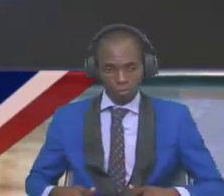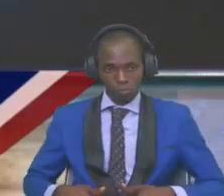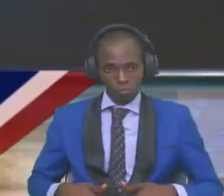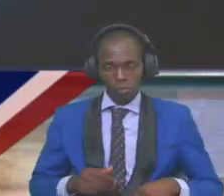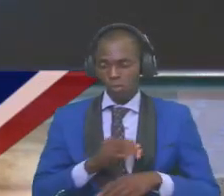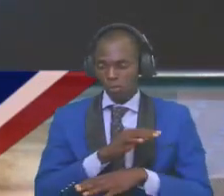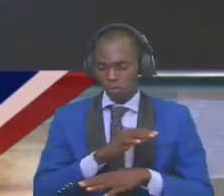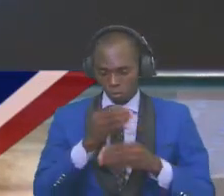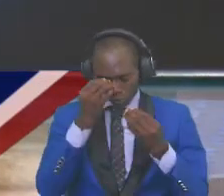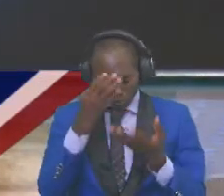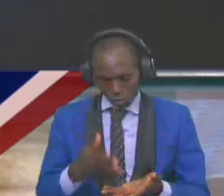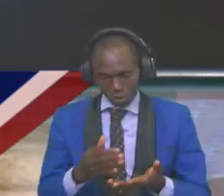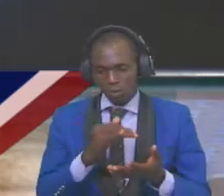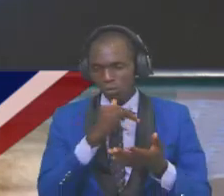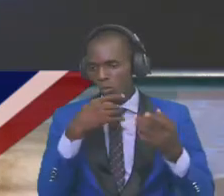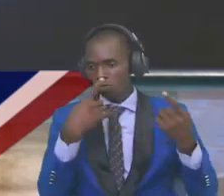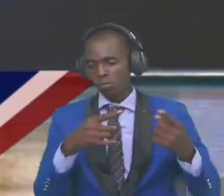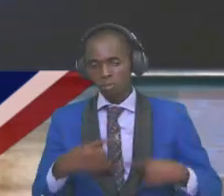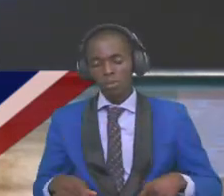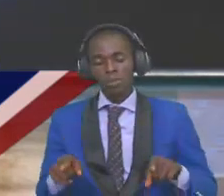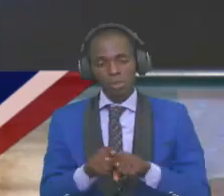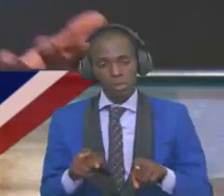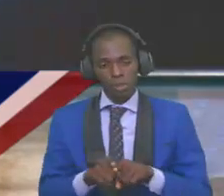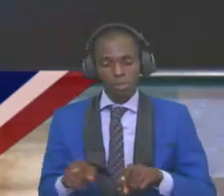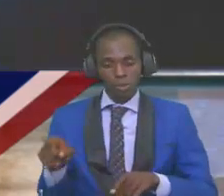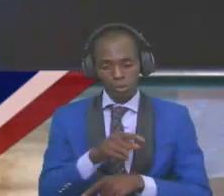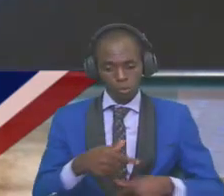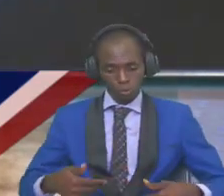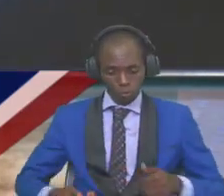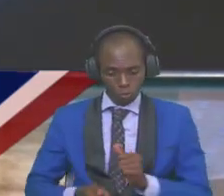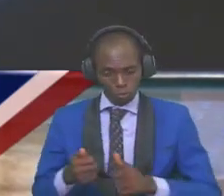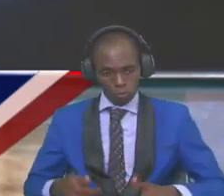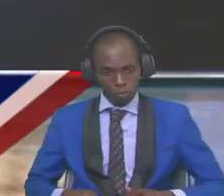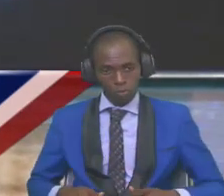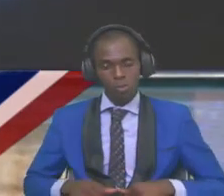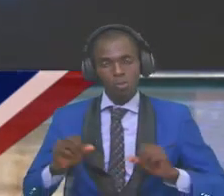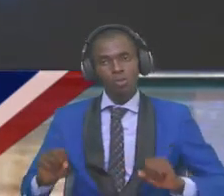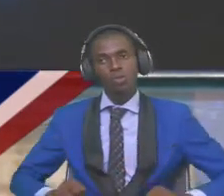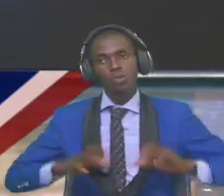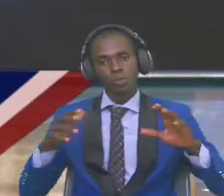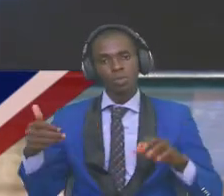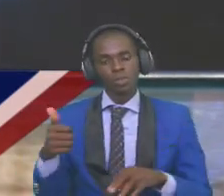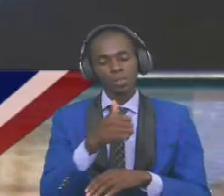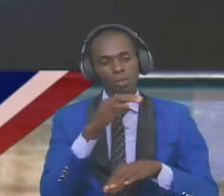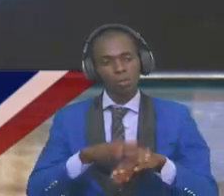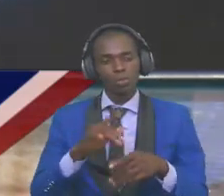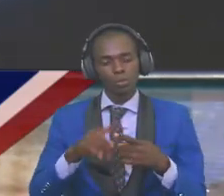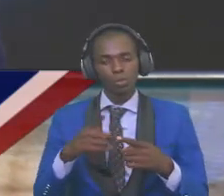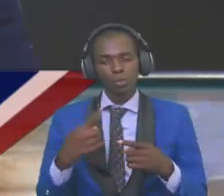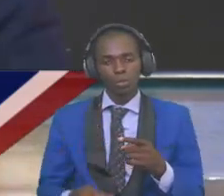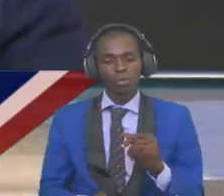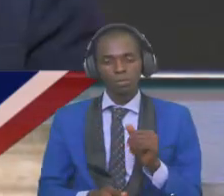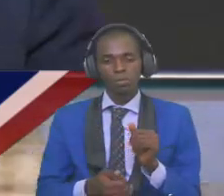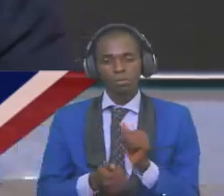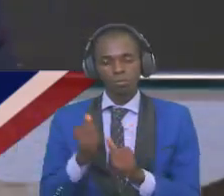don't contradict. Likewise ye younger, submit yourselves unto the elder,